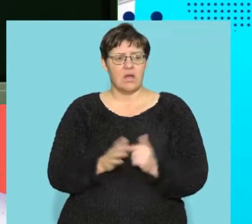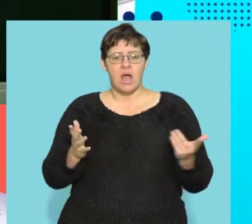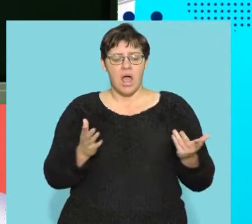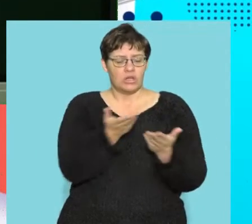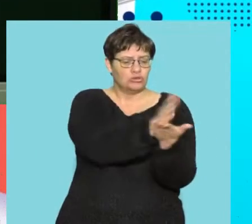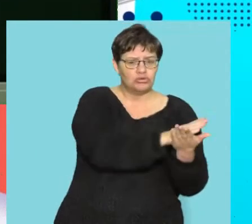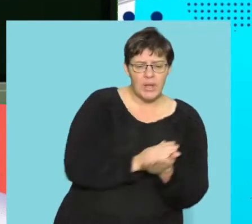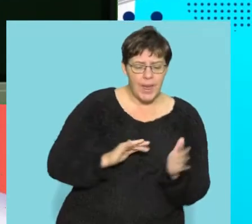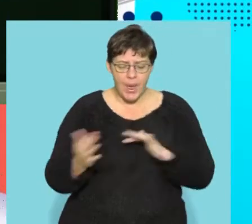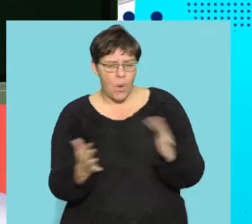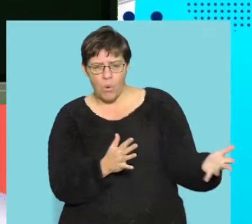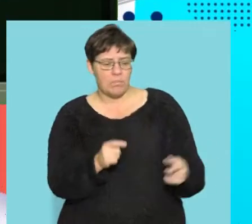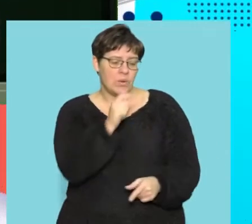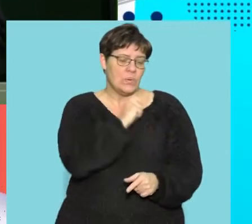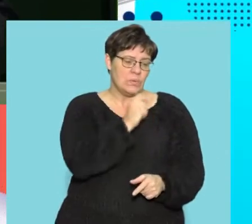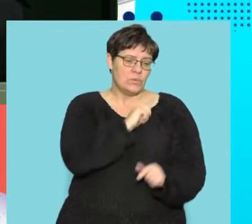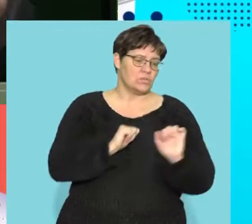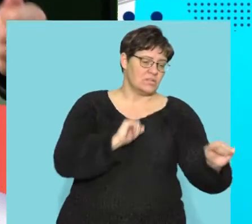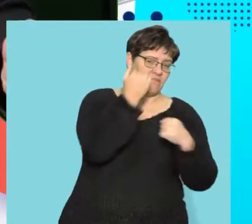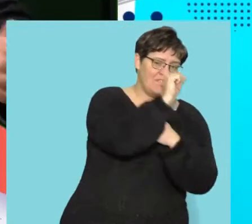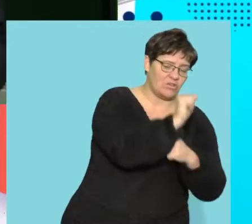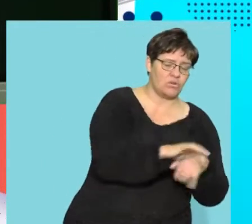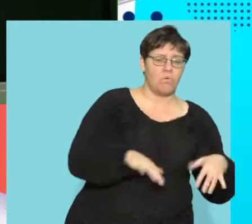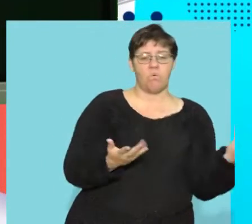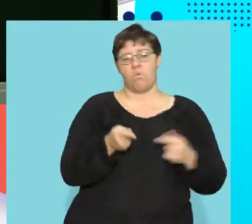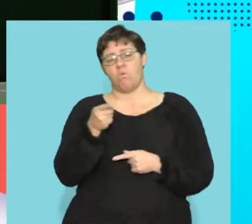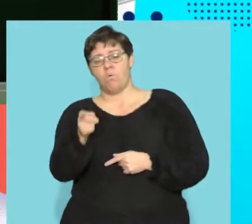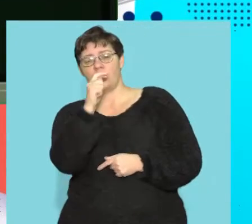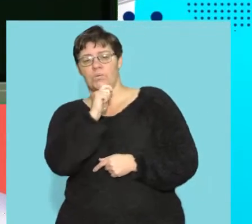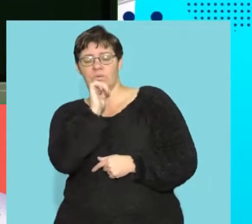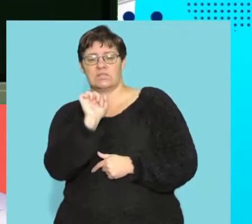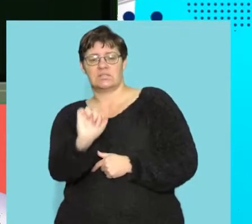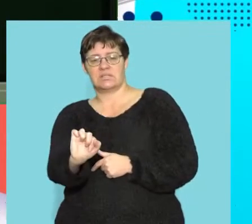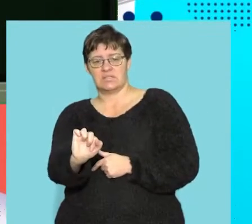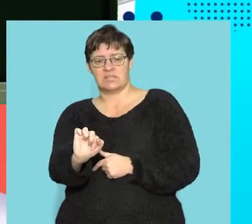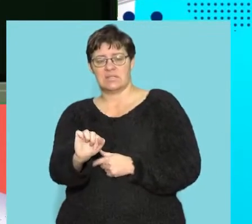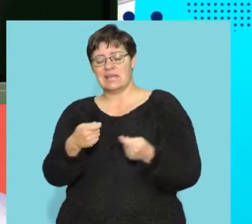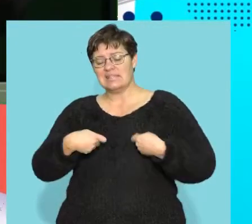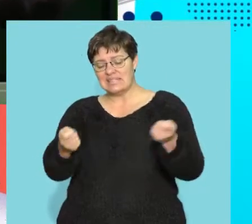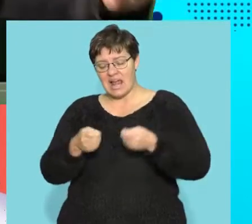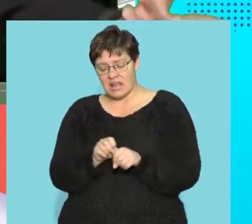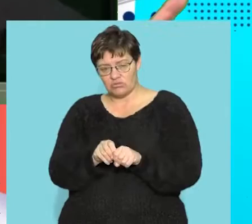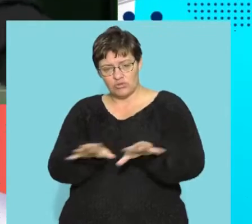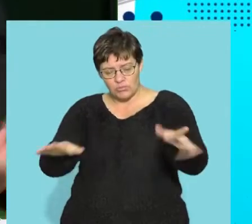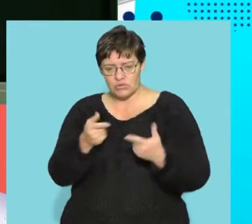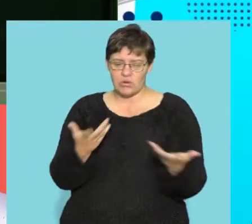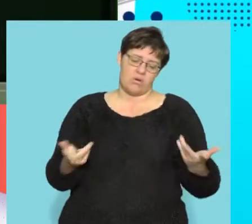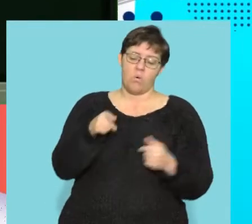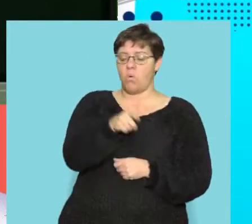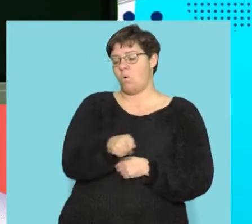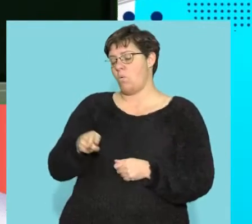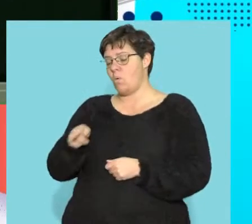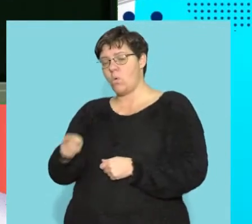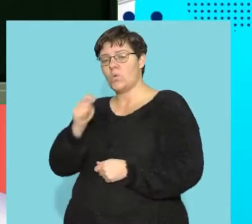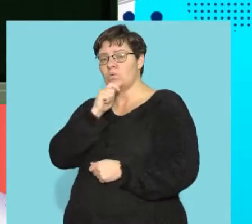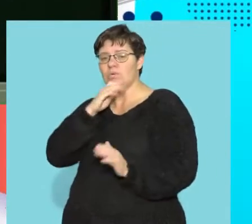are apportioned, whether they are used in the factory or they are used in the selling and distribution part, or whether